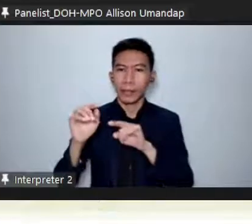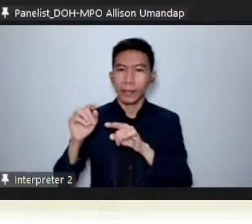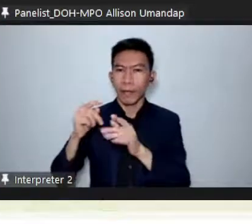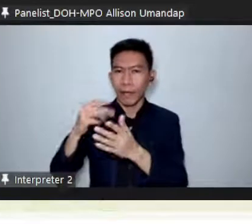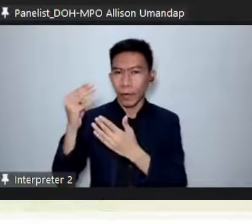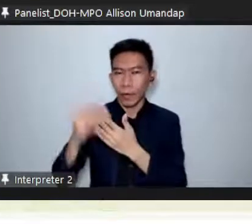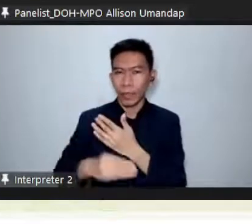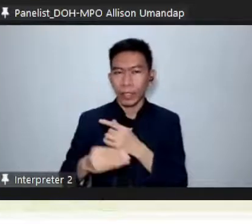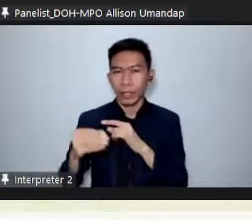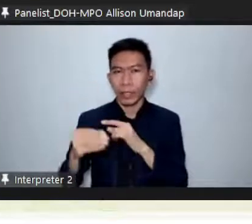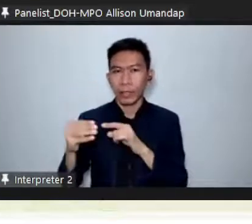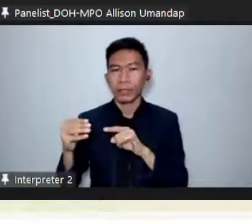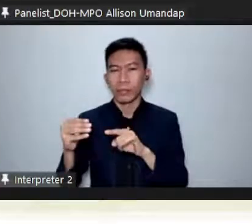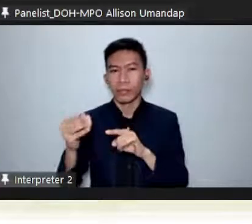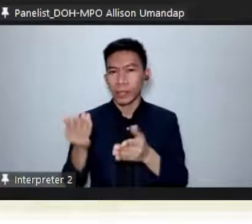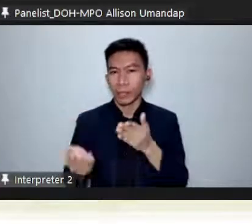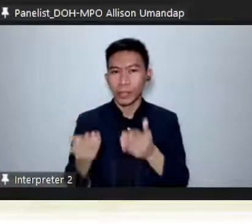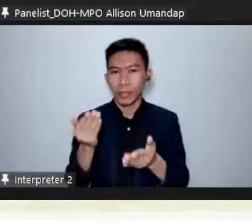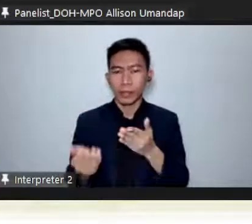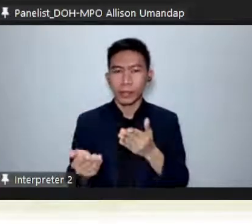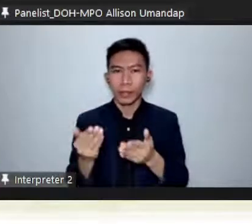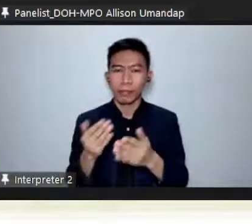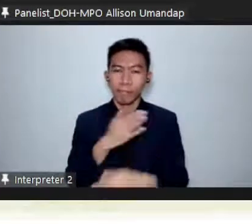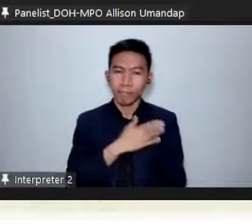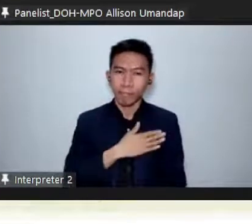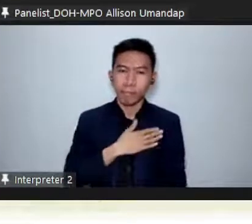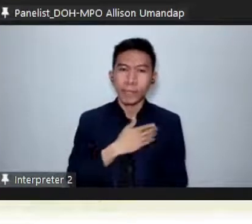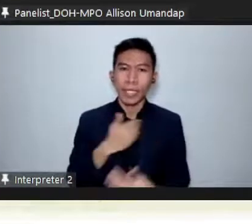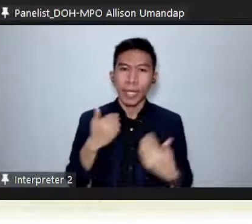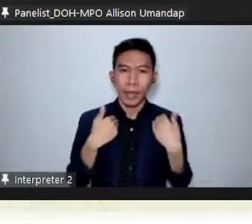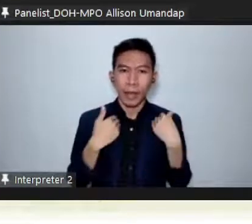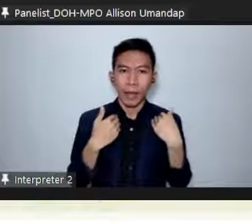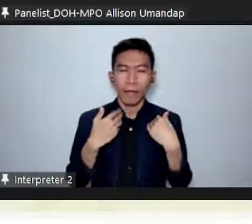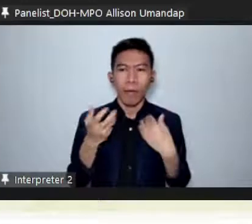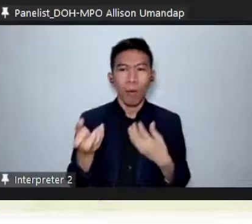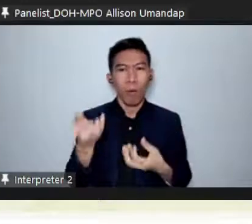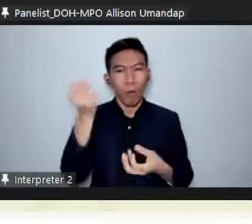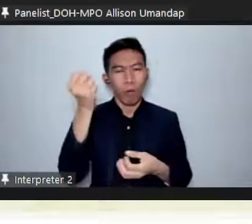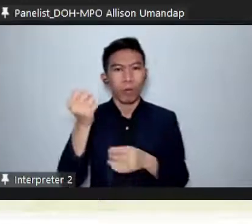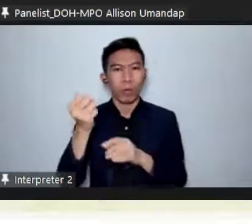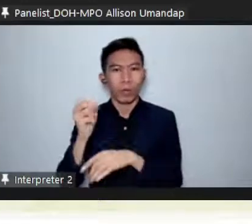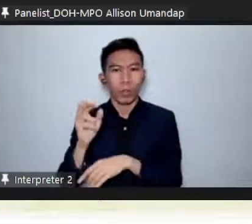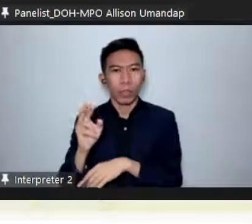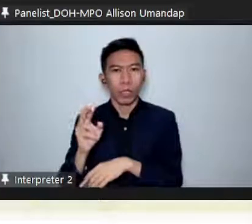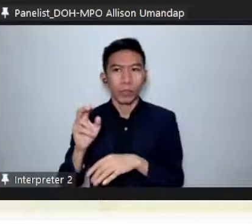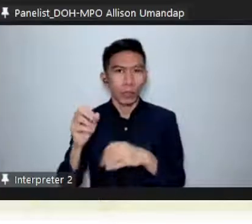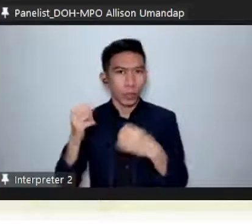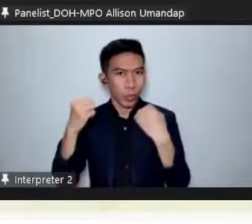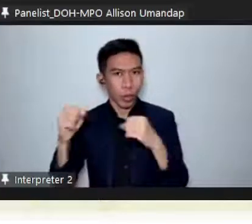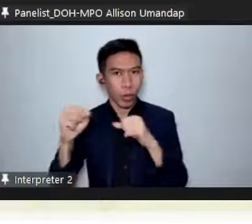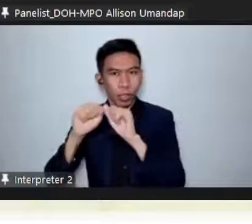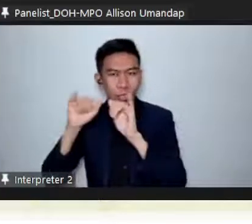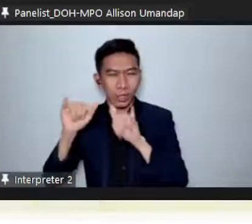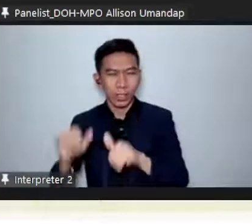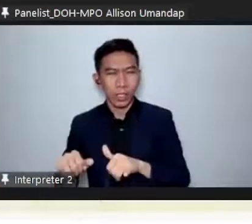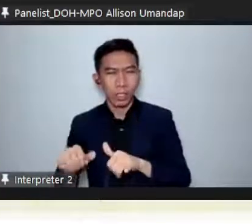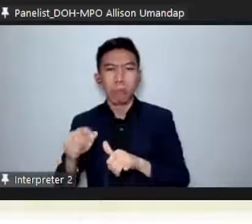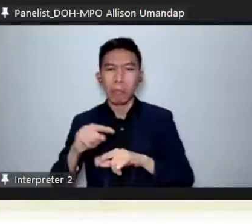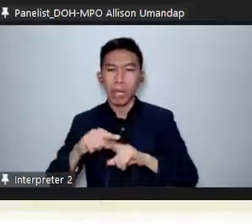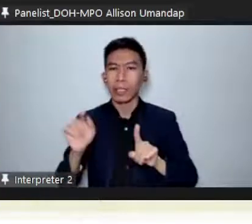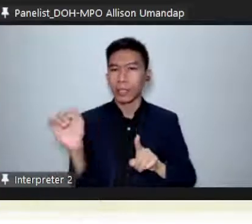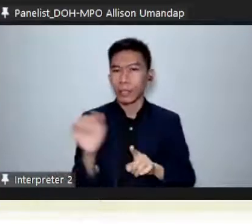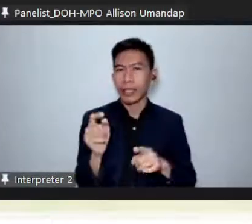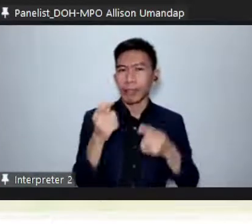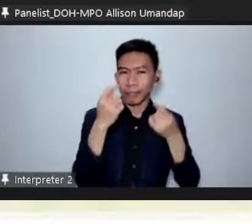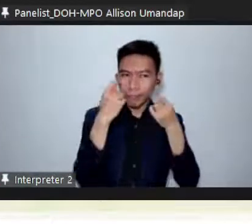would probably want to have their own robust system, but we would want to try to make sure that as